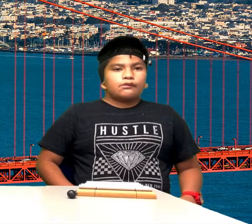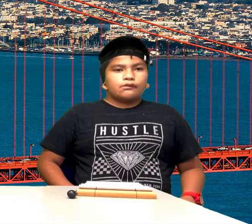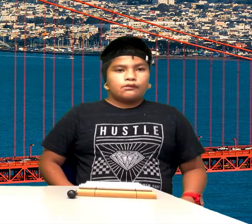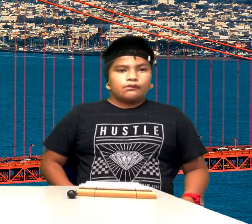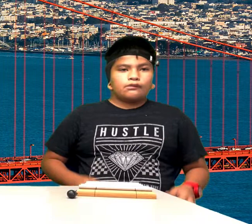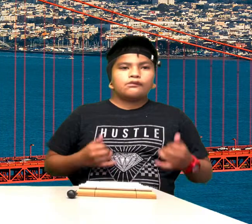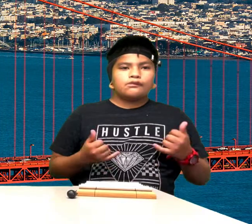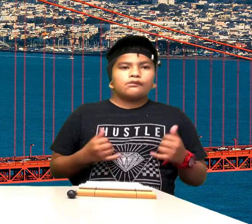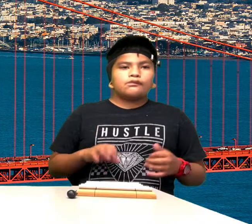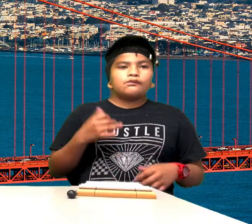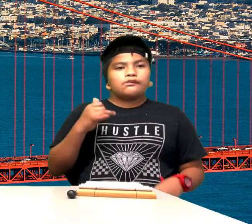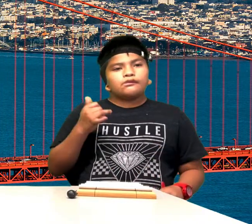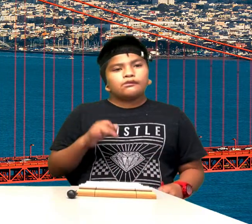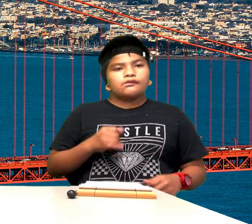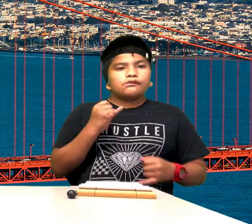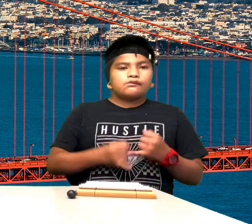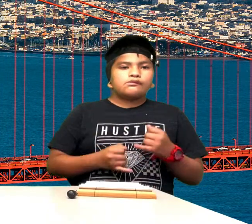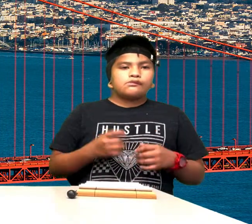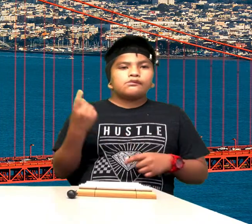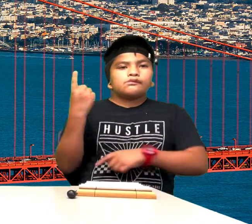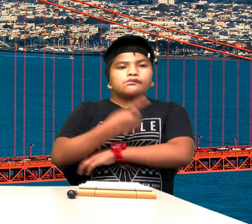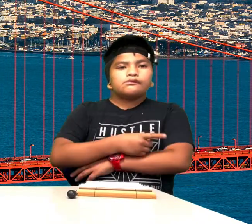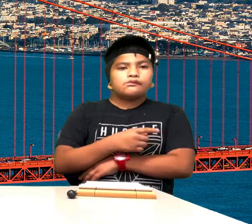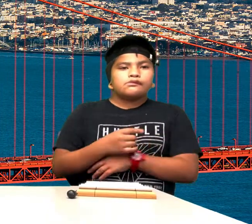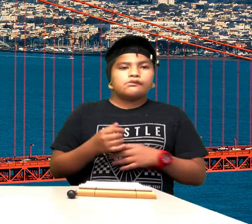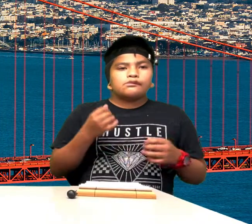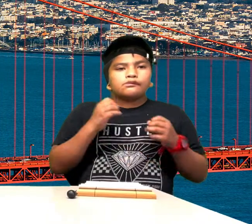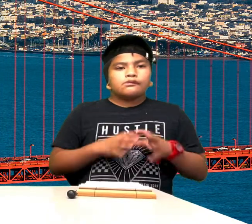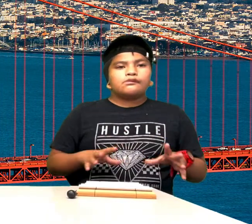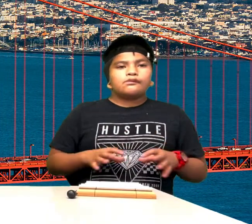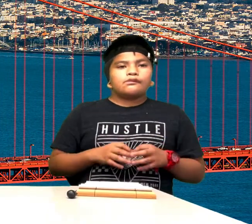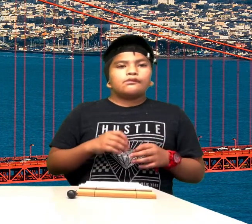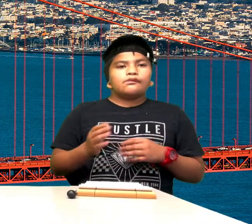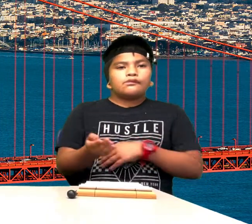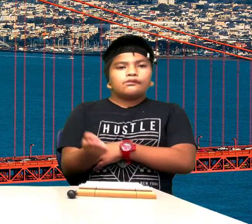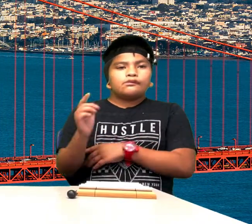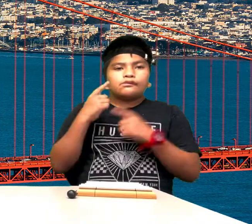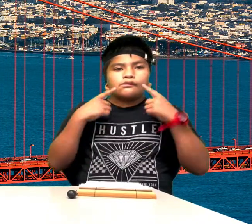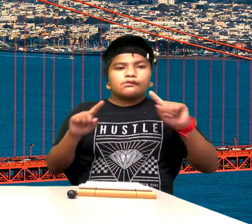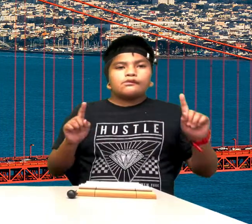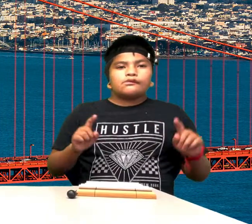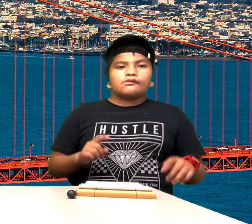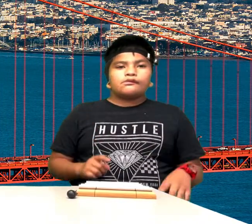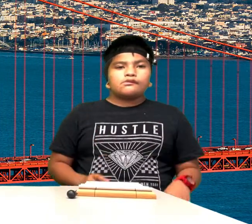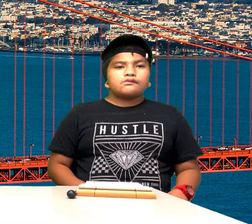So today is Yordi's last day as an interpreter for the morning announcements.